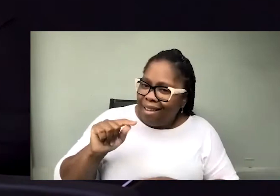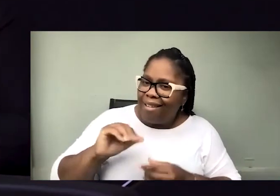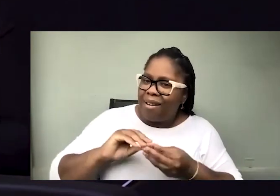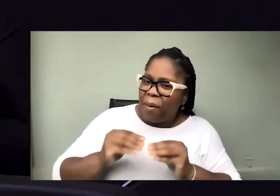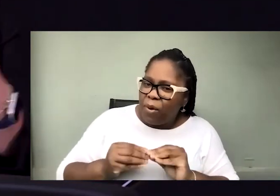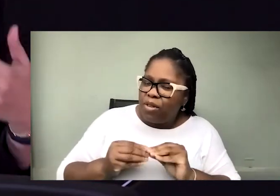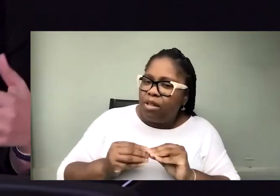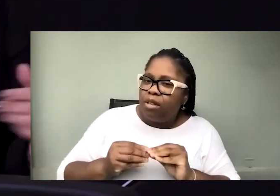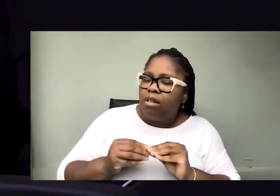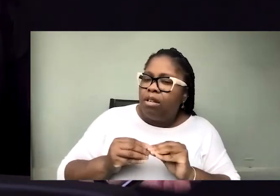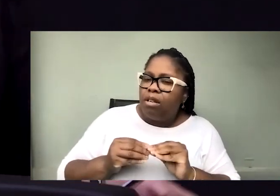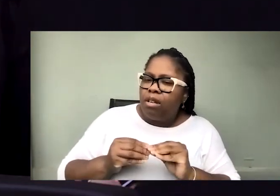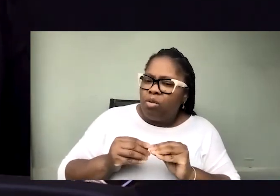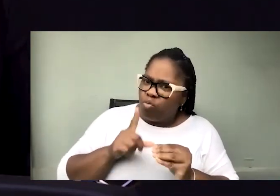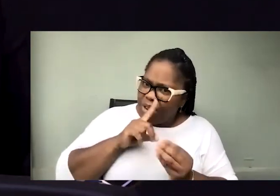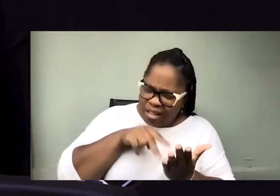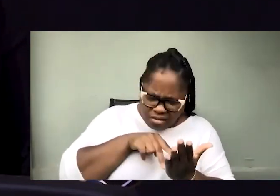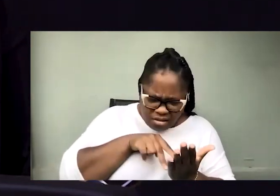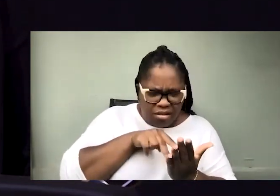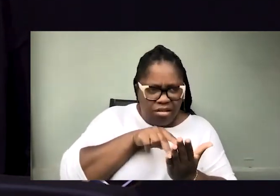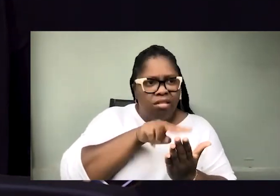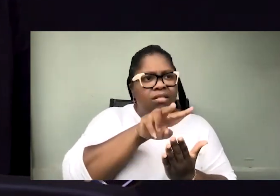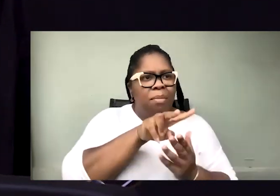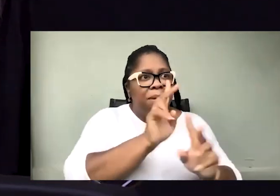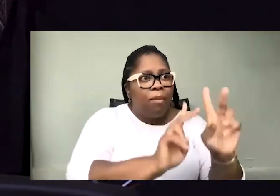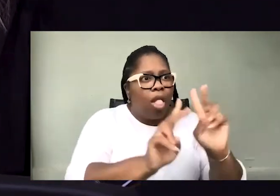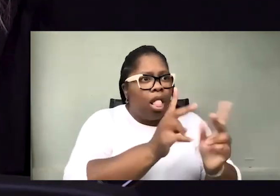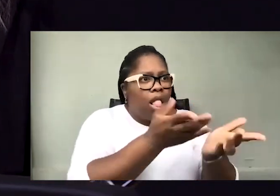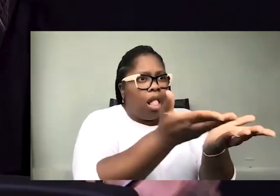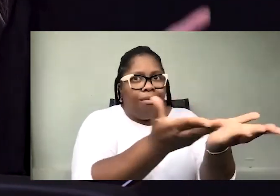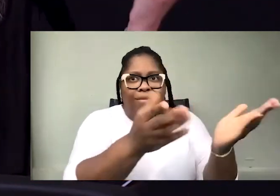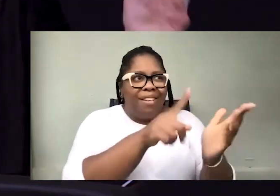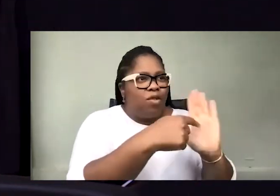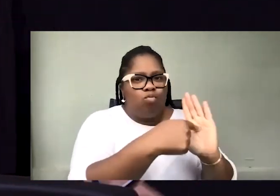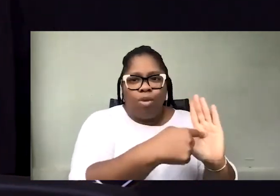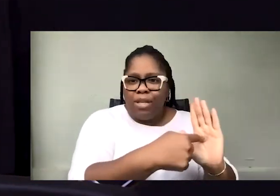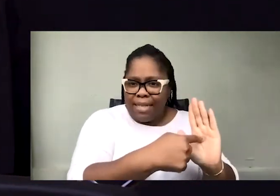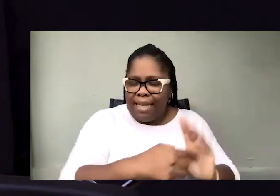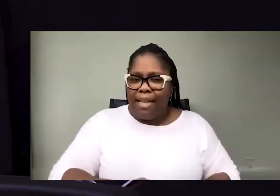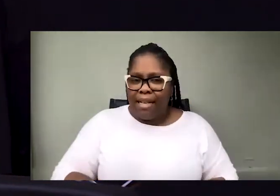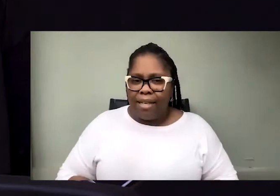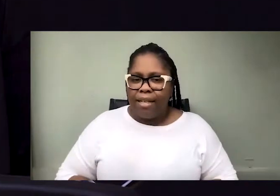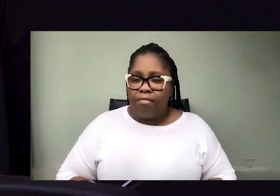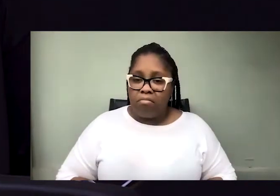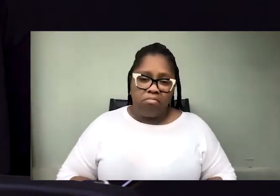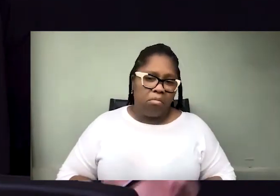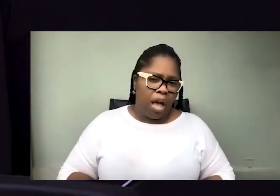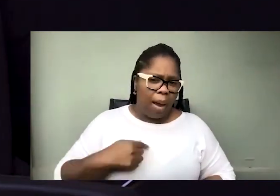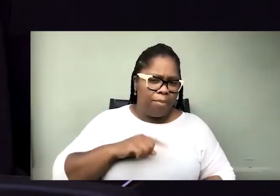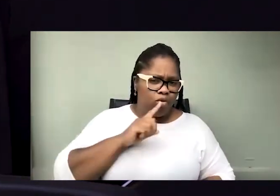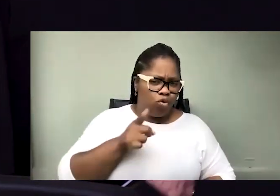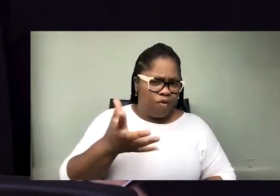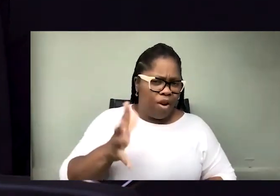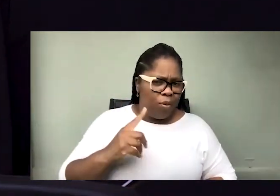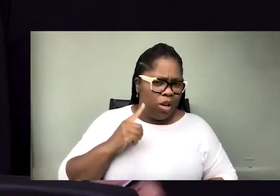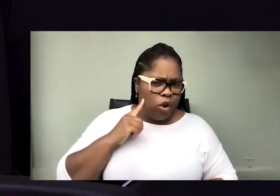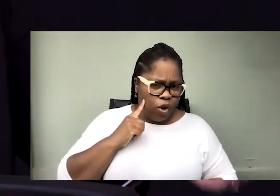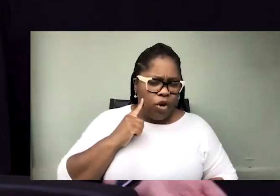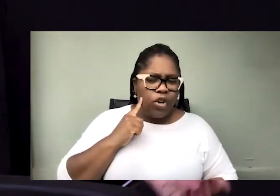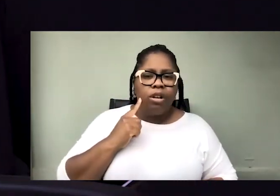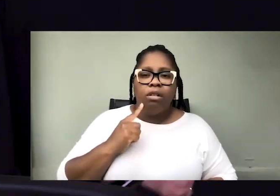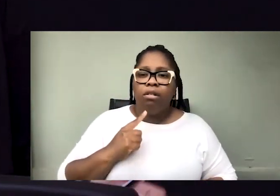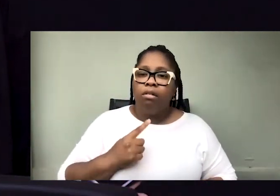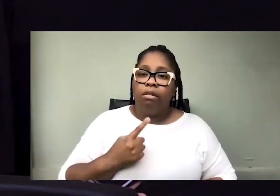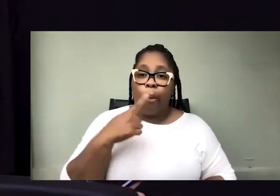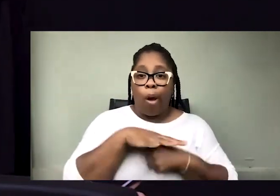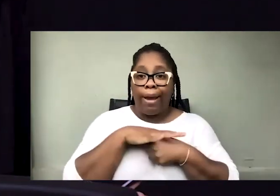data to make sure that everyone is so well represented. And I'm sure you've all heard this, but if you've seen one county, you've